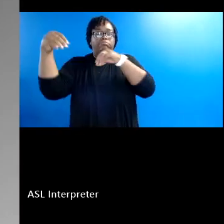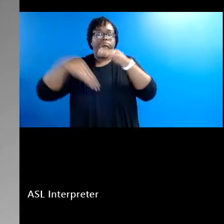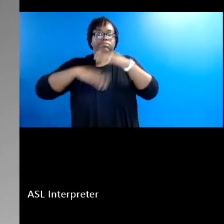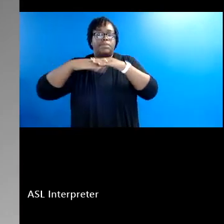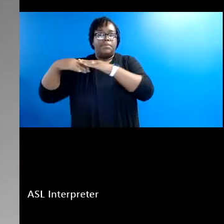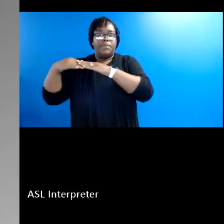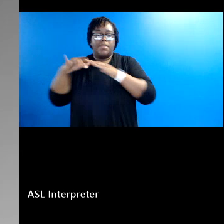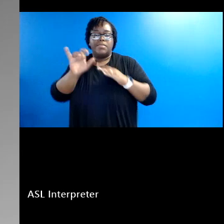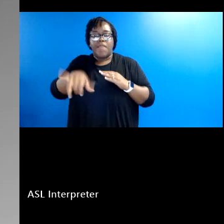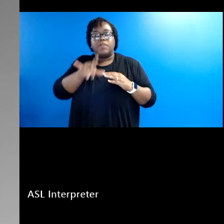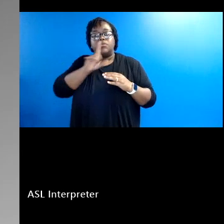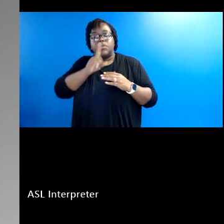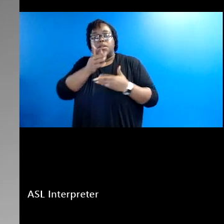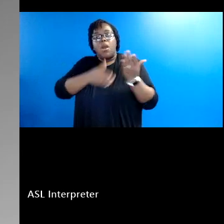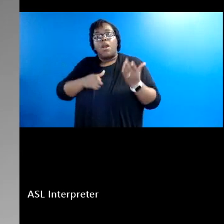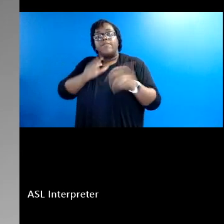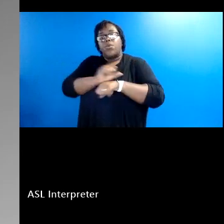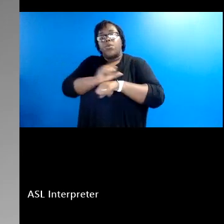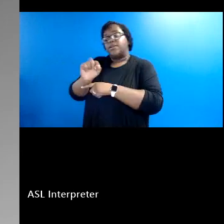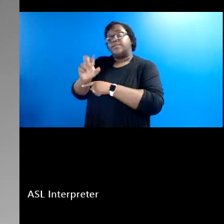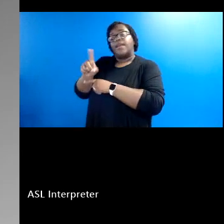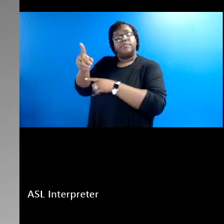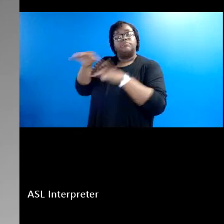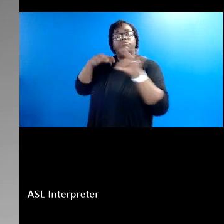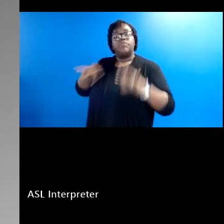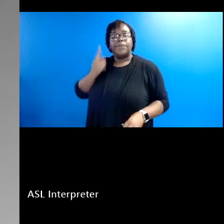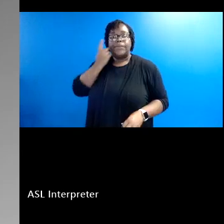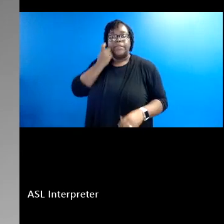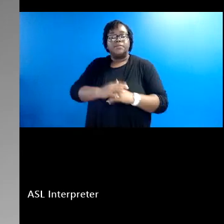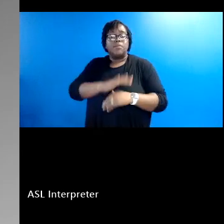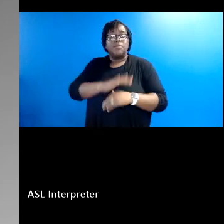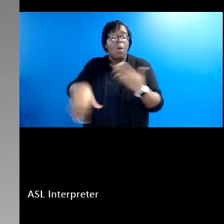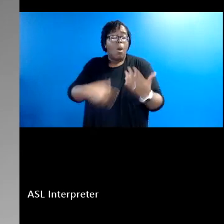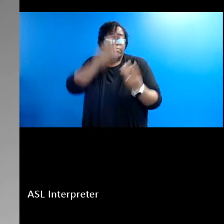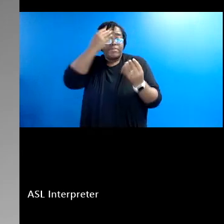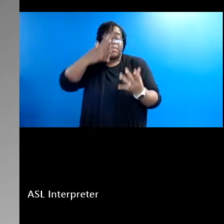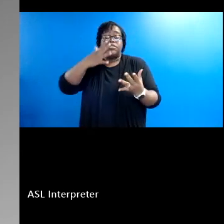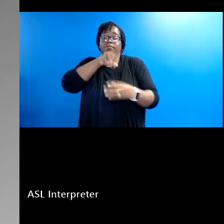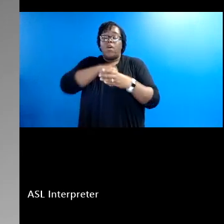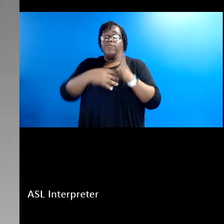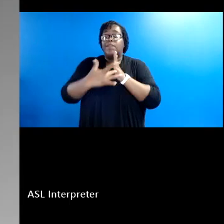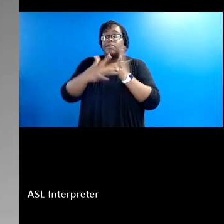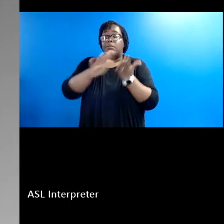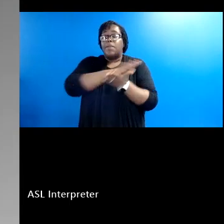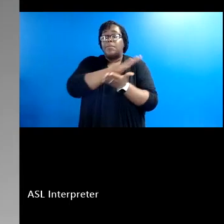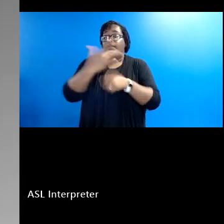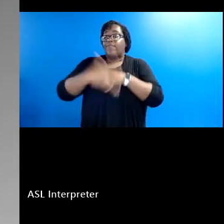of the work that Ted has described. All of this is covered in a technical paper that is available at